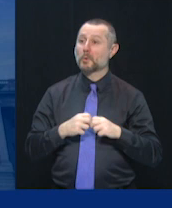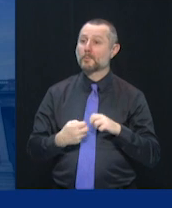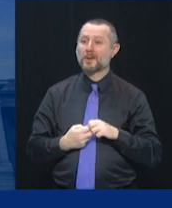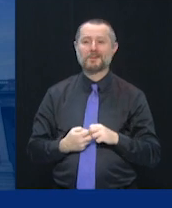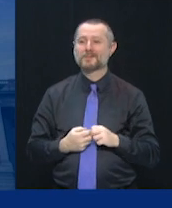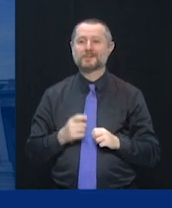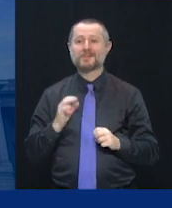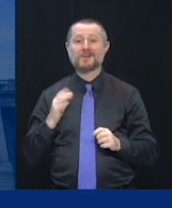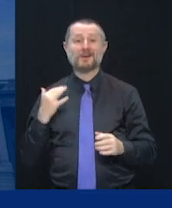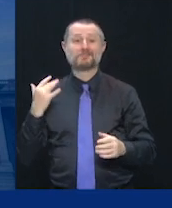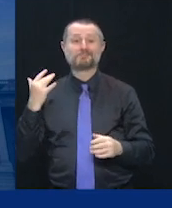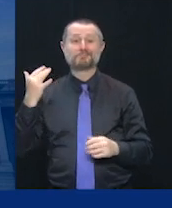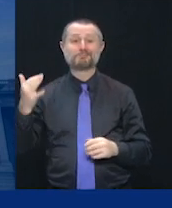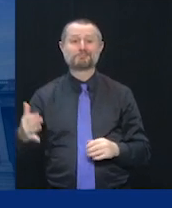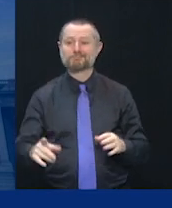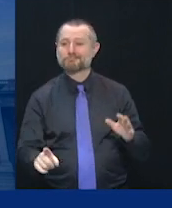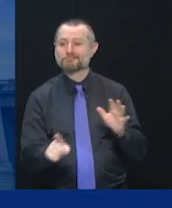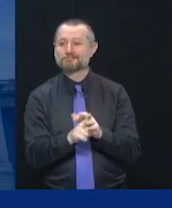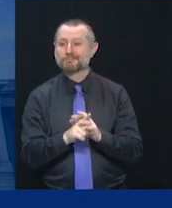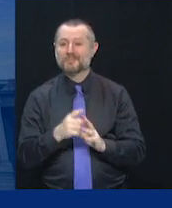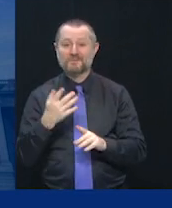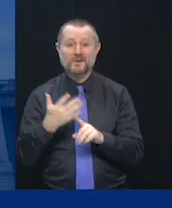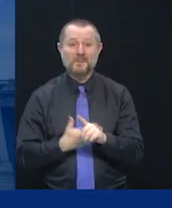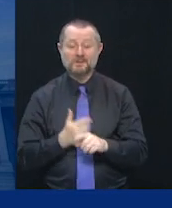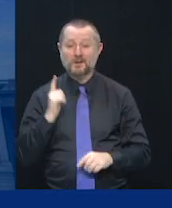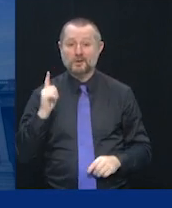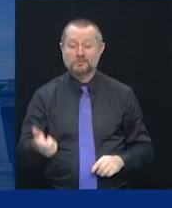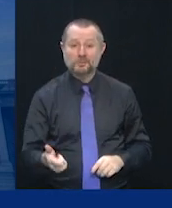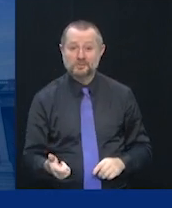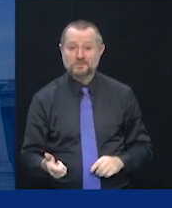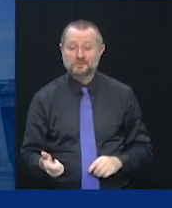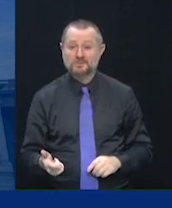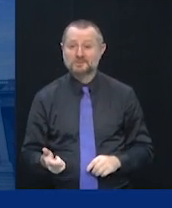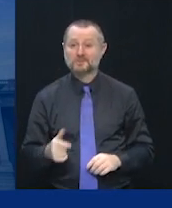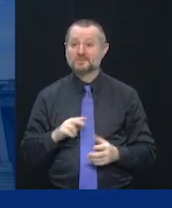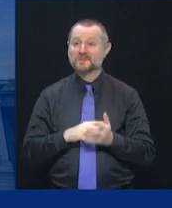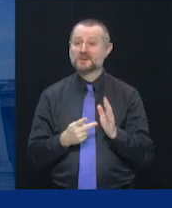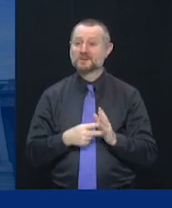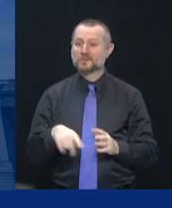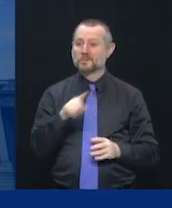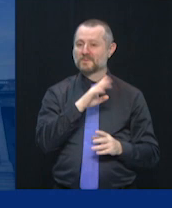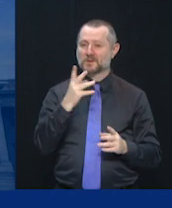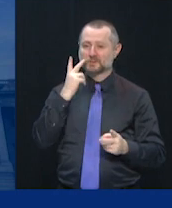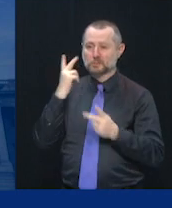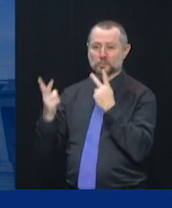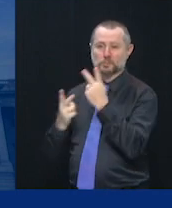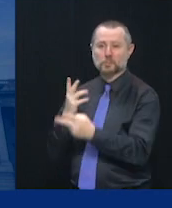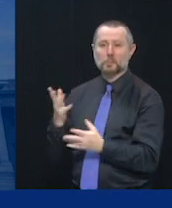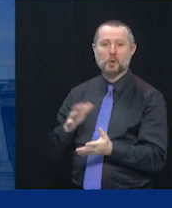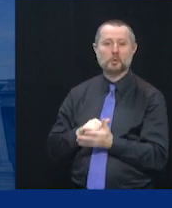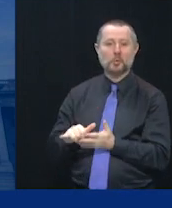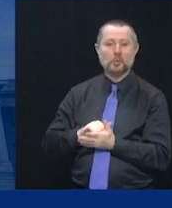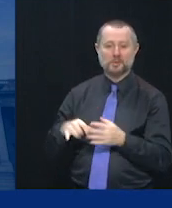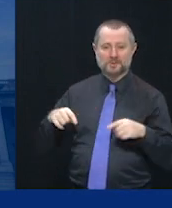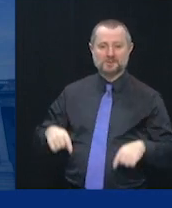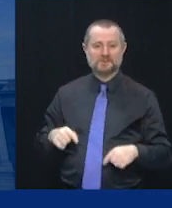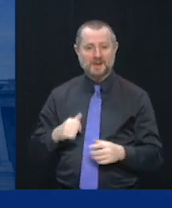until 3, 4, 5 months after New York dealt with the problem was a significant